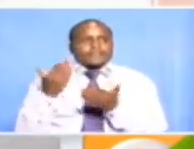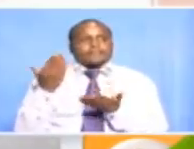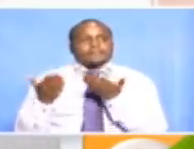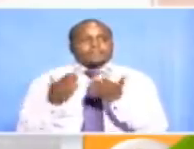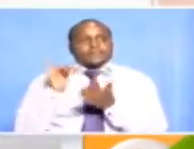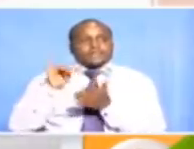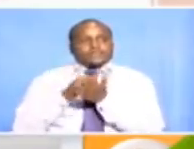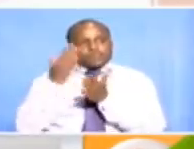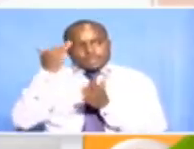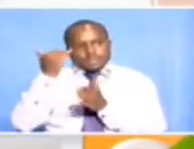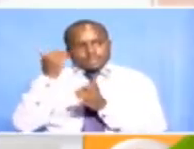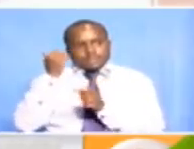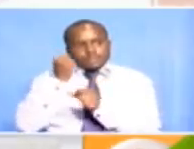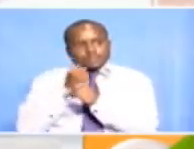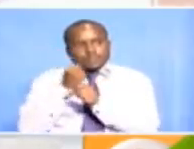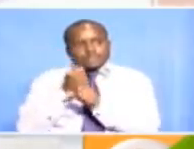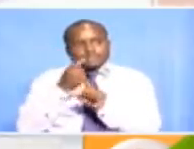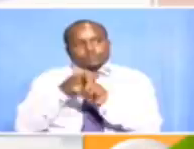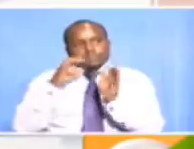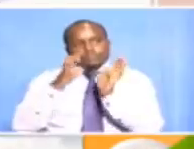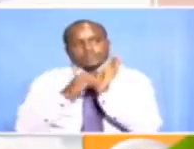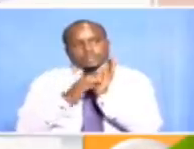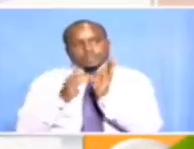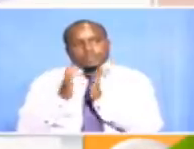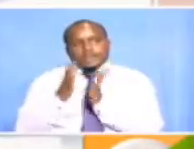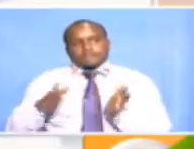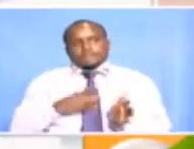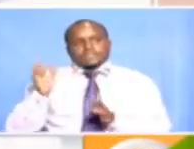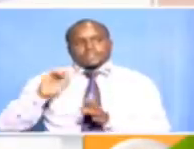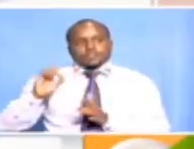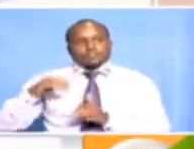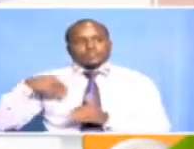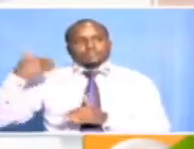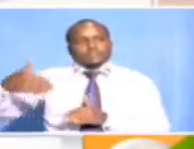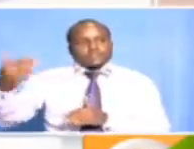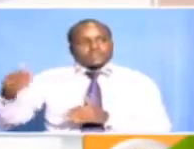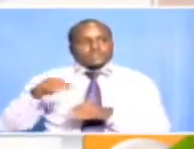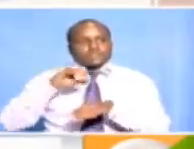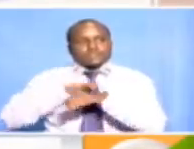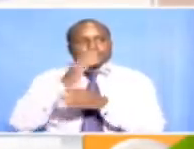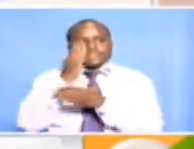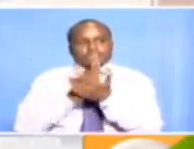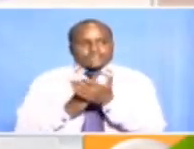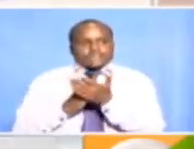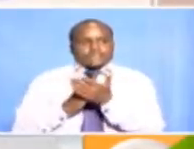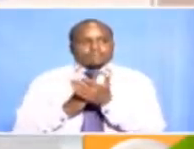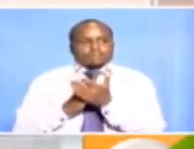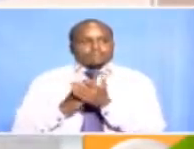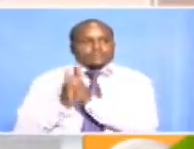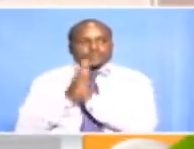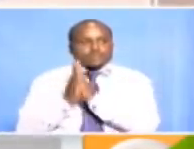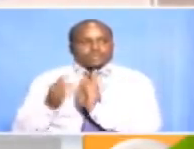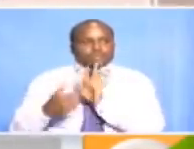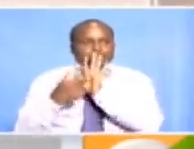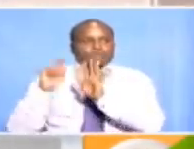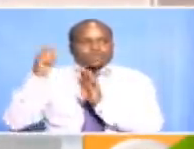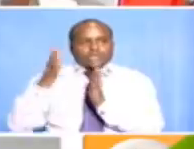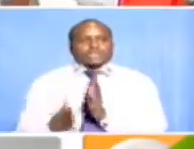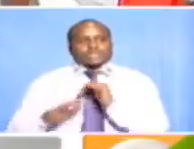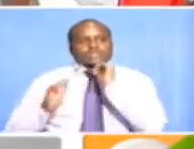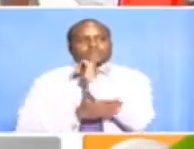why he is operating from Machakos and visits Nairobi occasionally to get some exclusive content to show Kenyans.